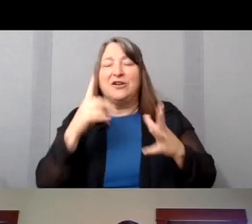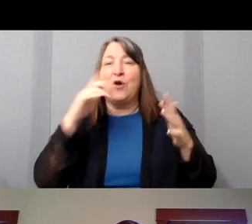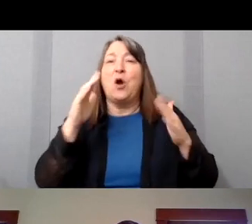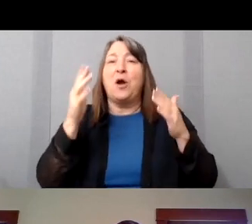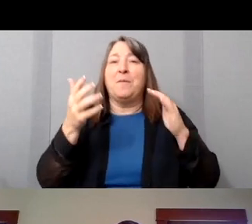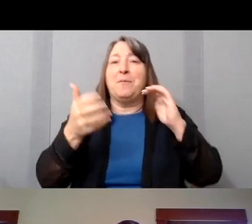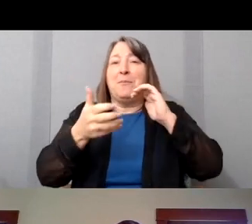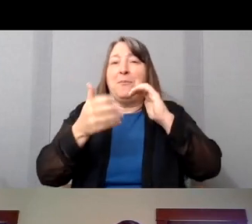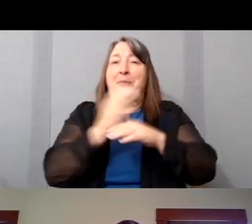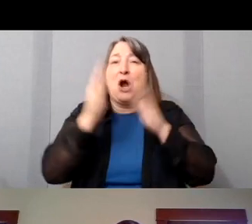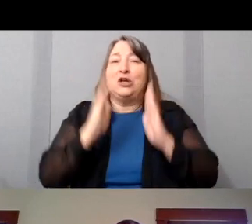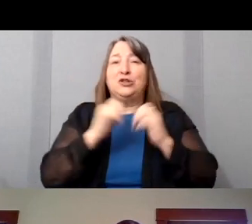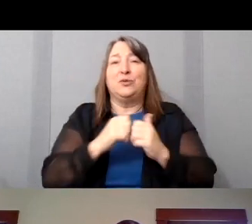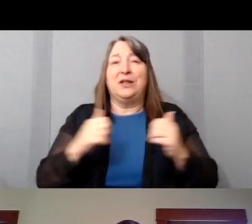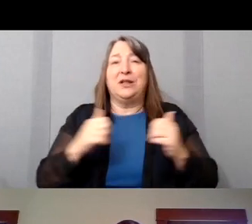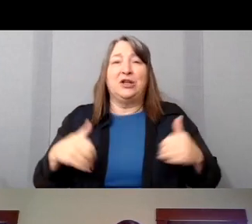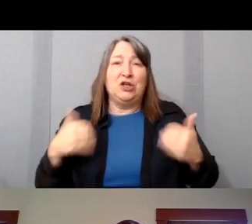Disabilities, so a practitioner.